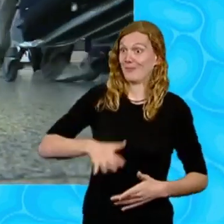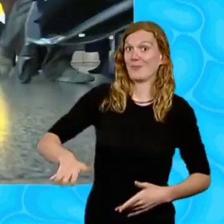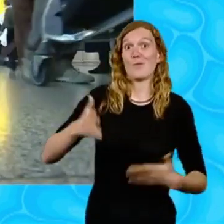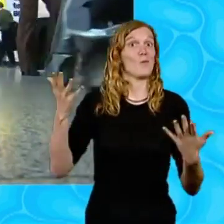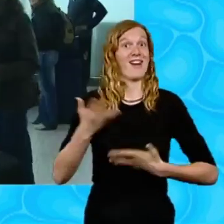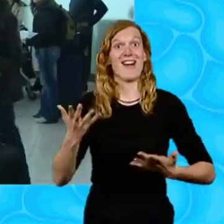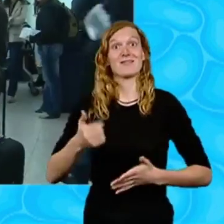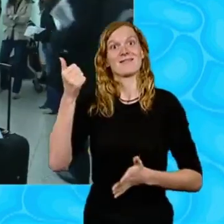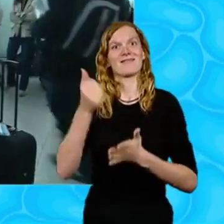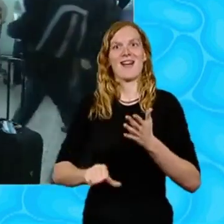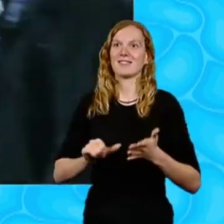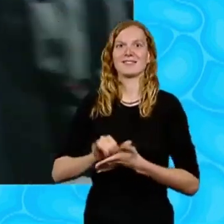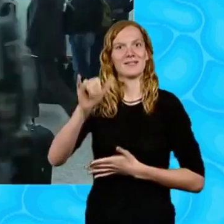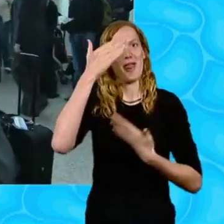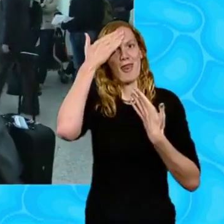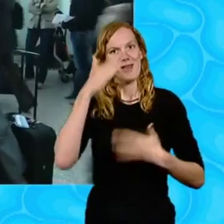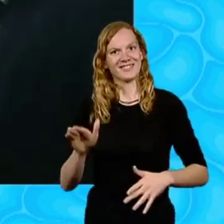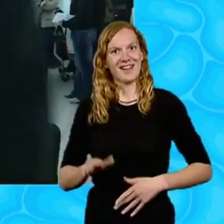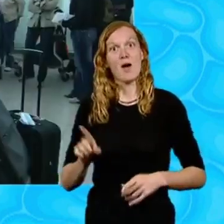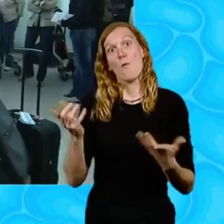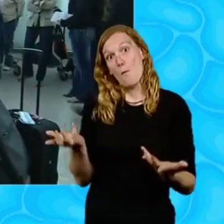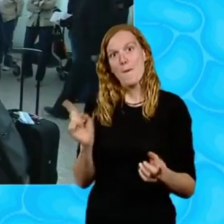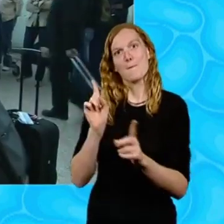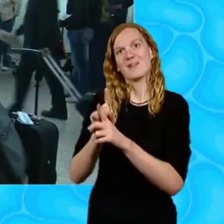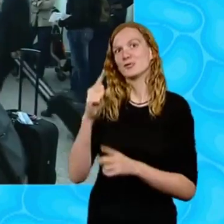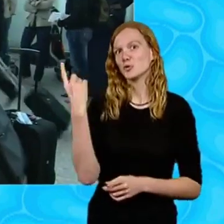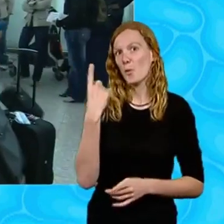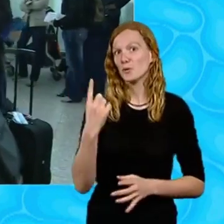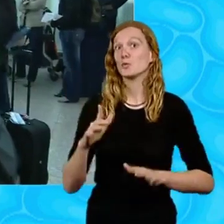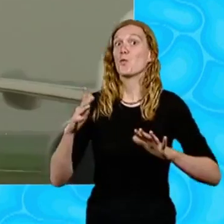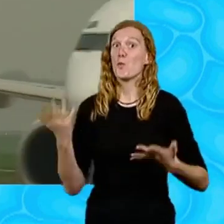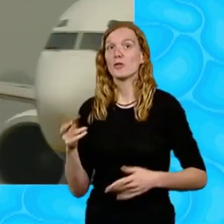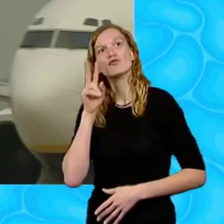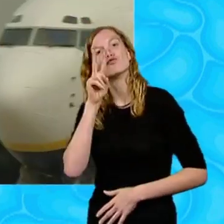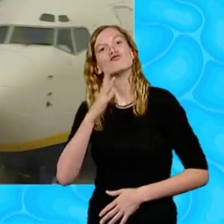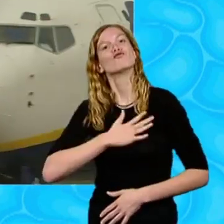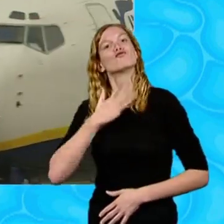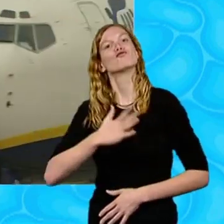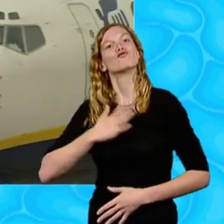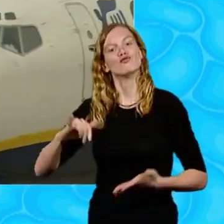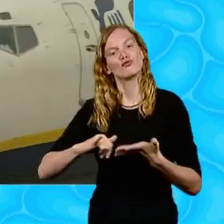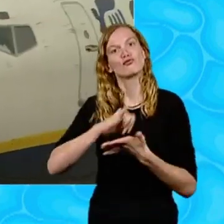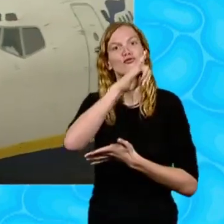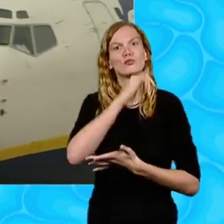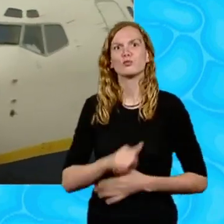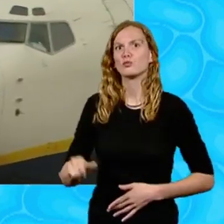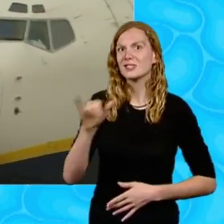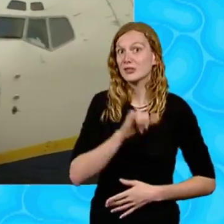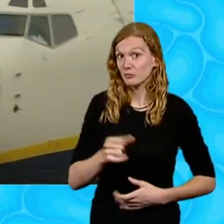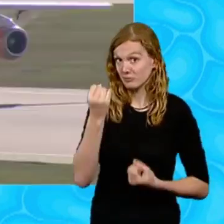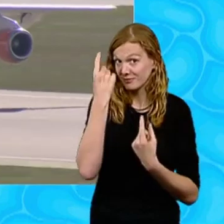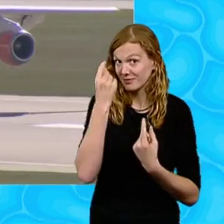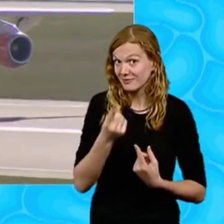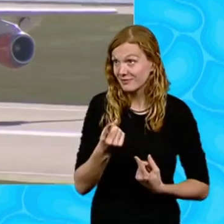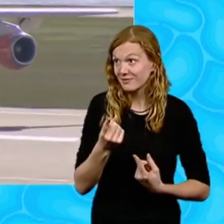someone. Or maybe just to watch the planes. Have you got it yet? That's right! Fasten your seatbelts.